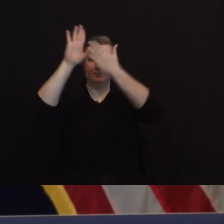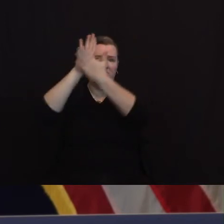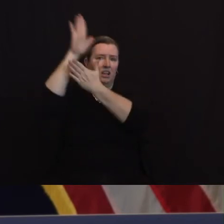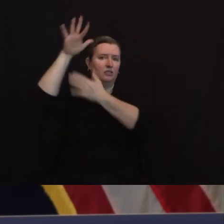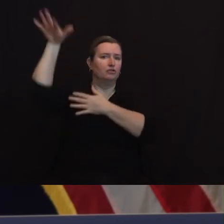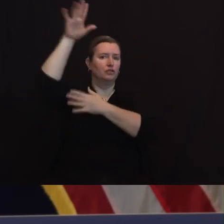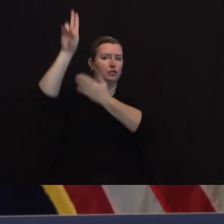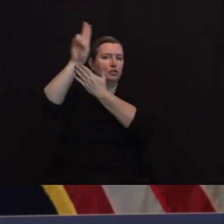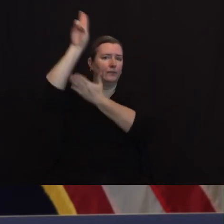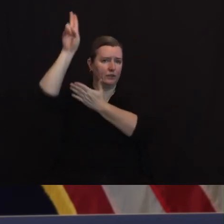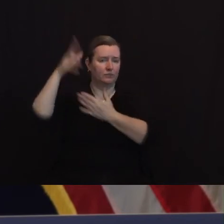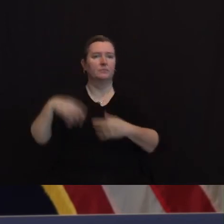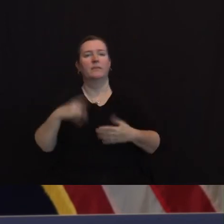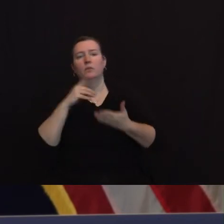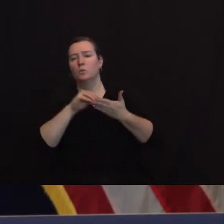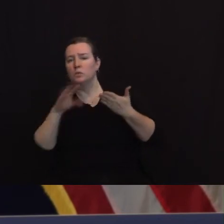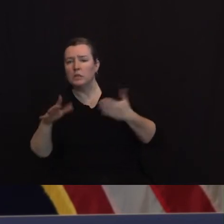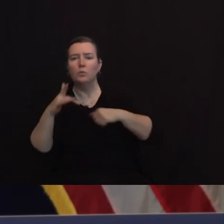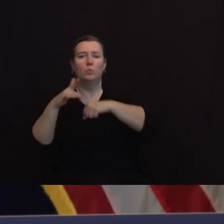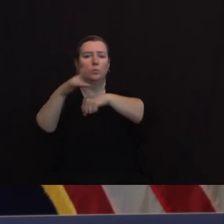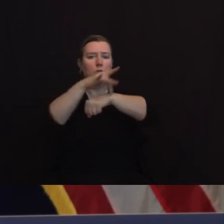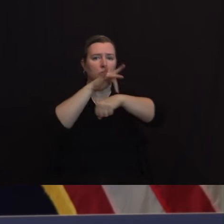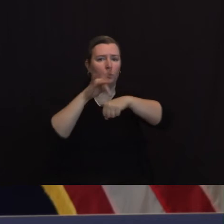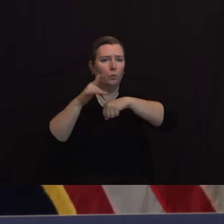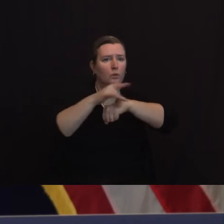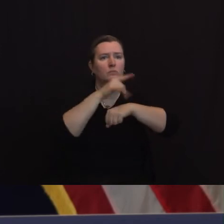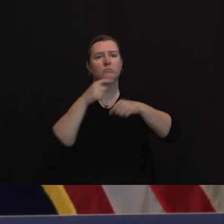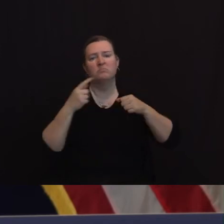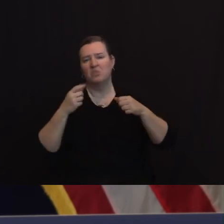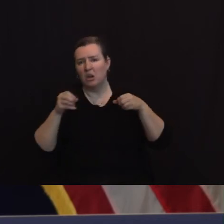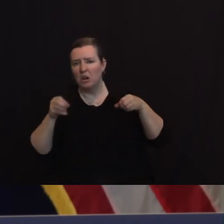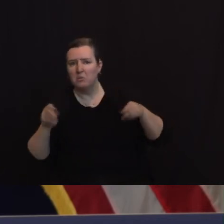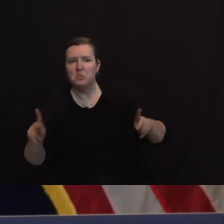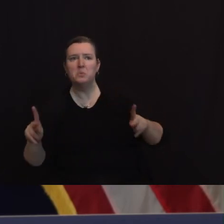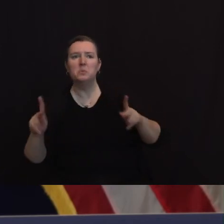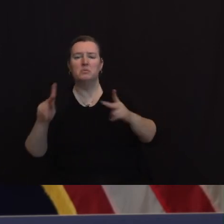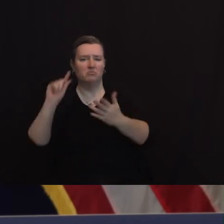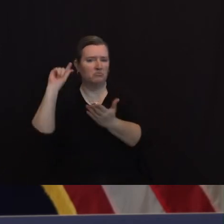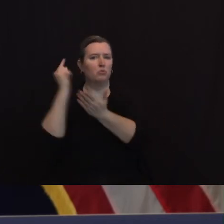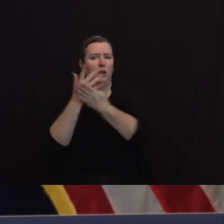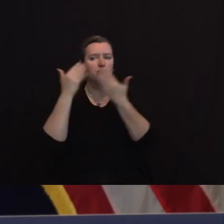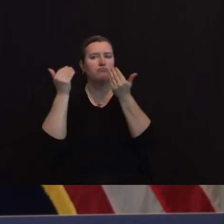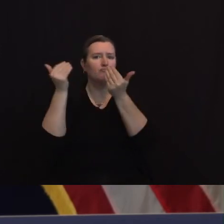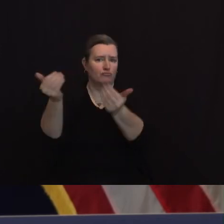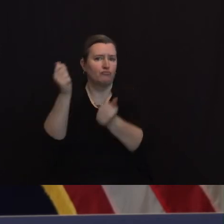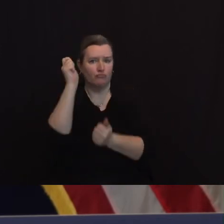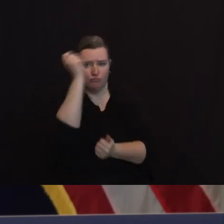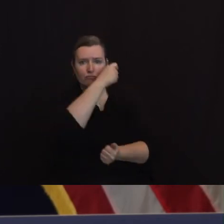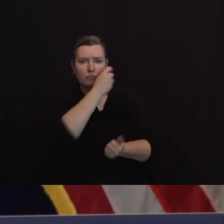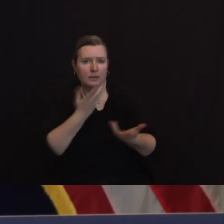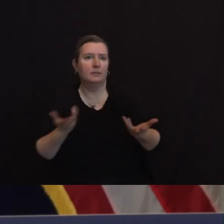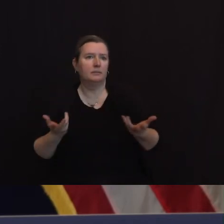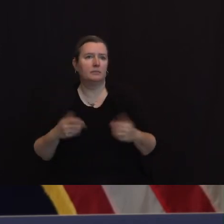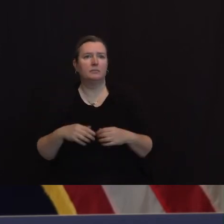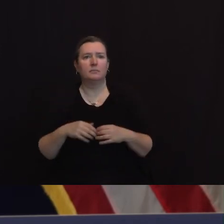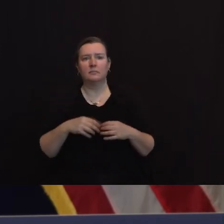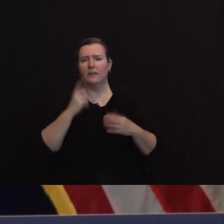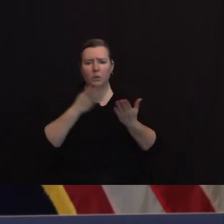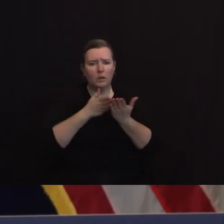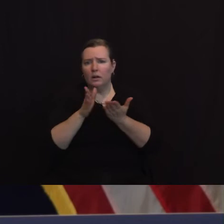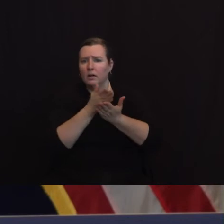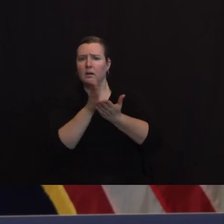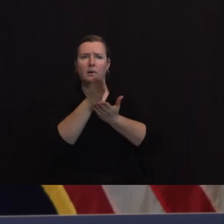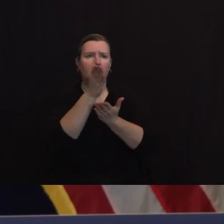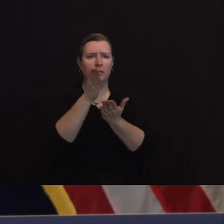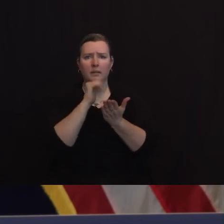to graduate with meaningful credentials, compete in our innovation economy, and succeed in whatever pathway they choose. A